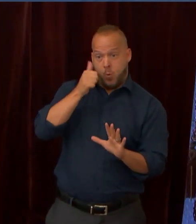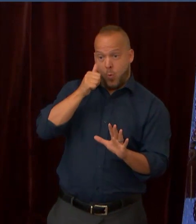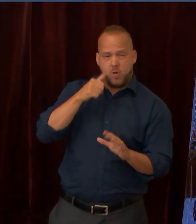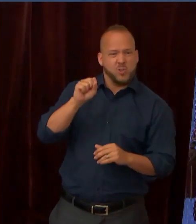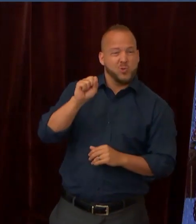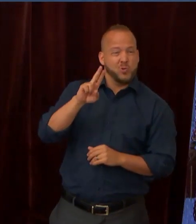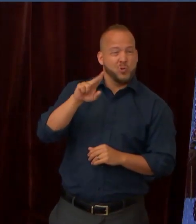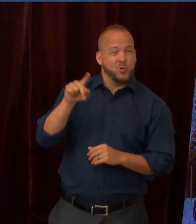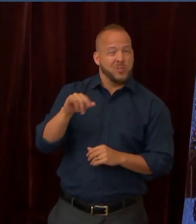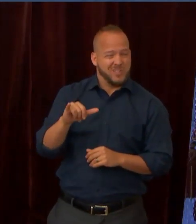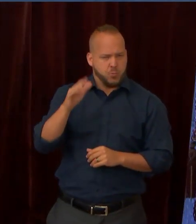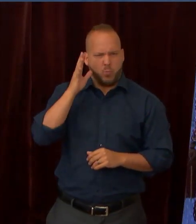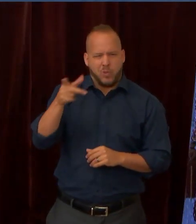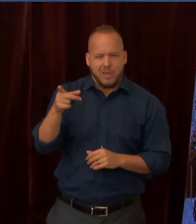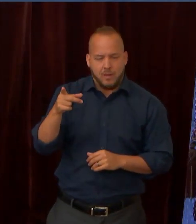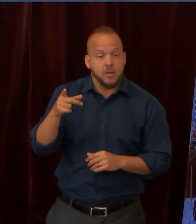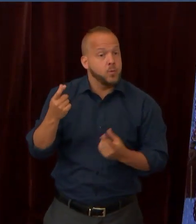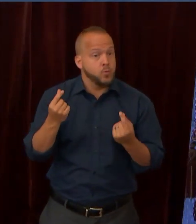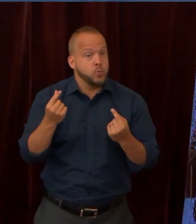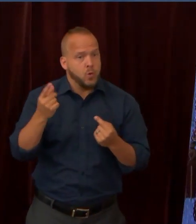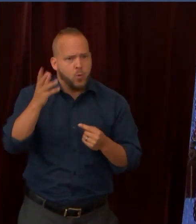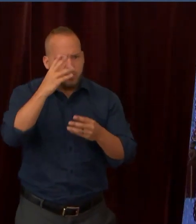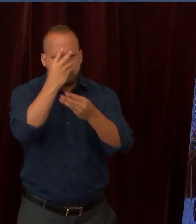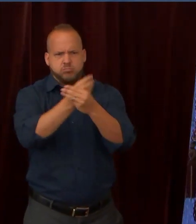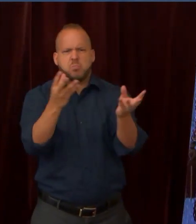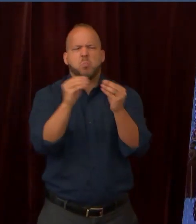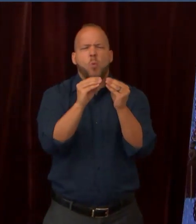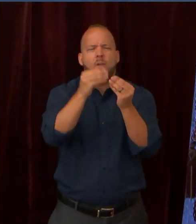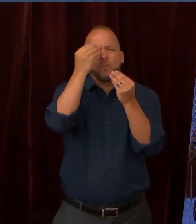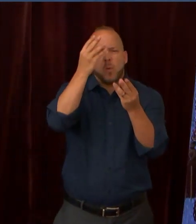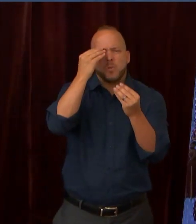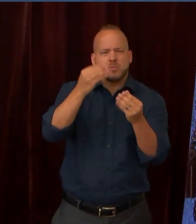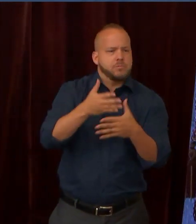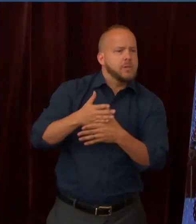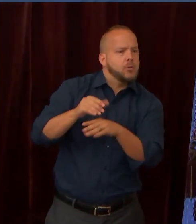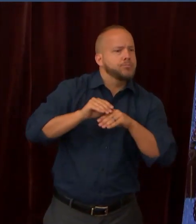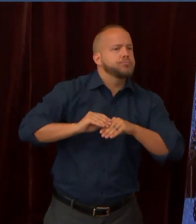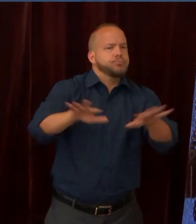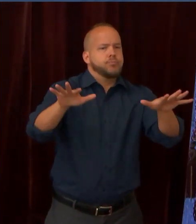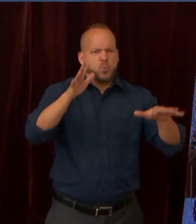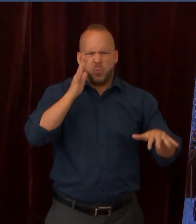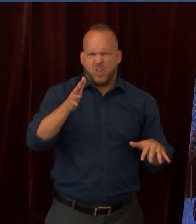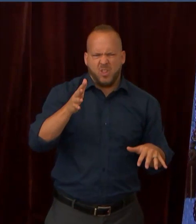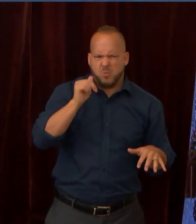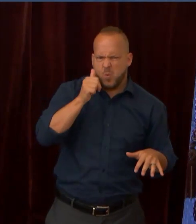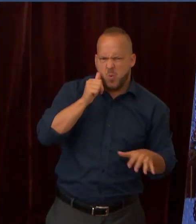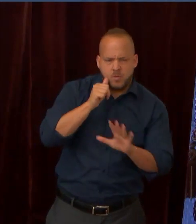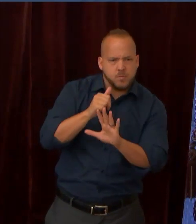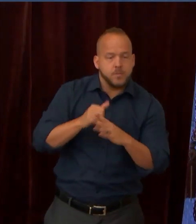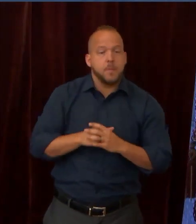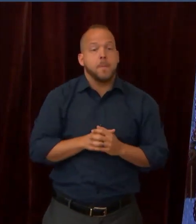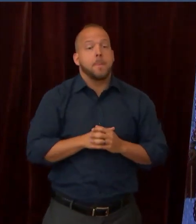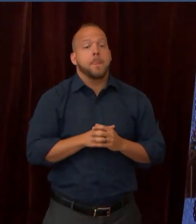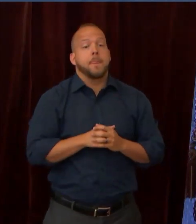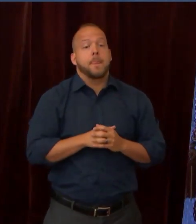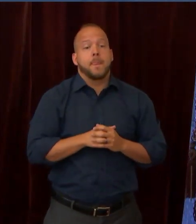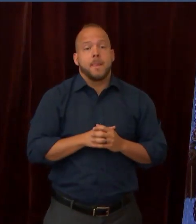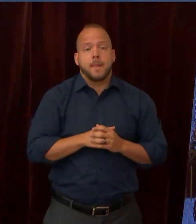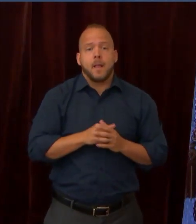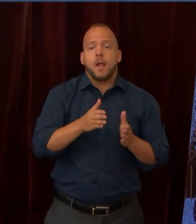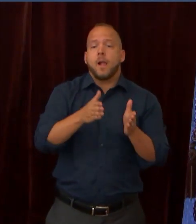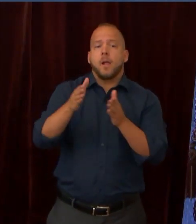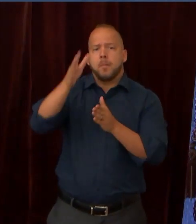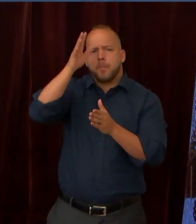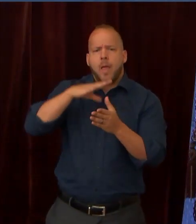So she'll have more for you tomorrow. Next question comes from Jim with the Spokesman Review. By the way, excuse me, I didn't